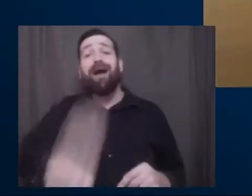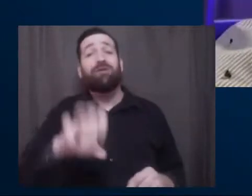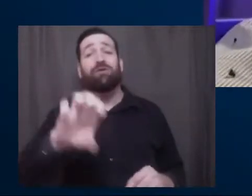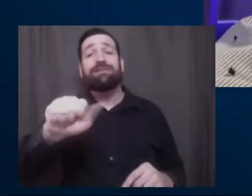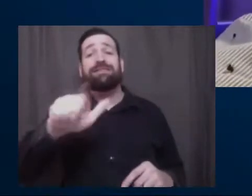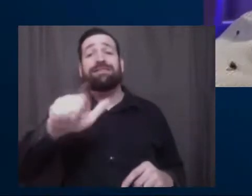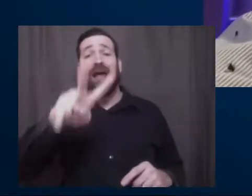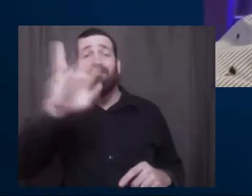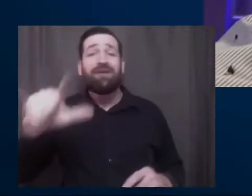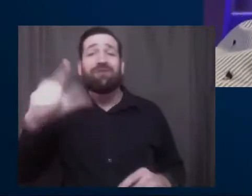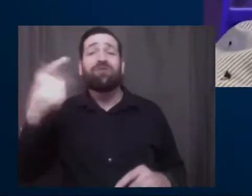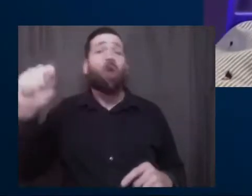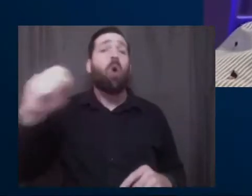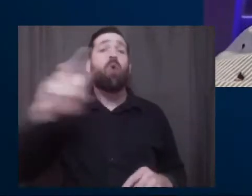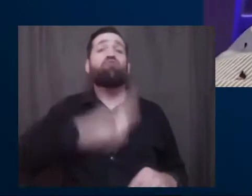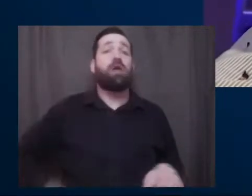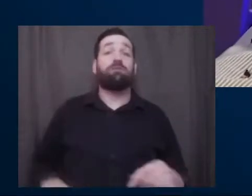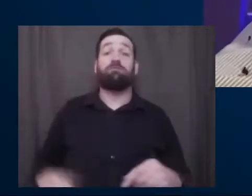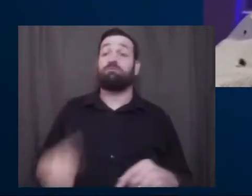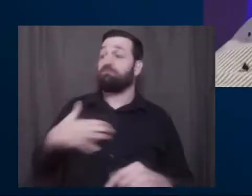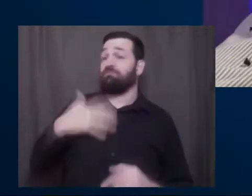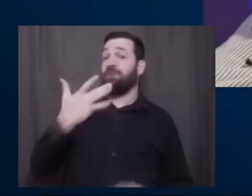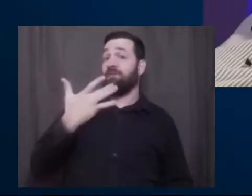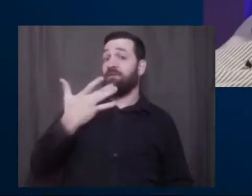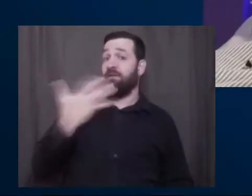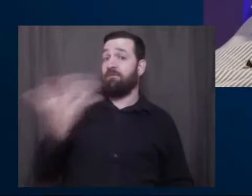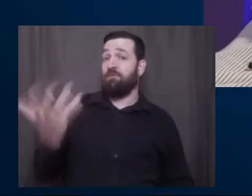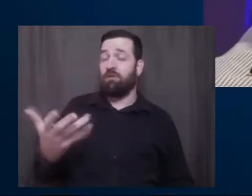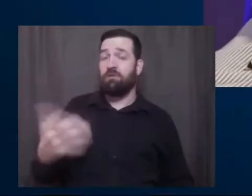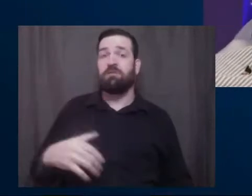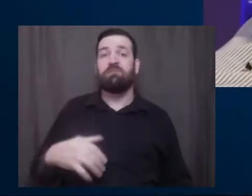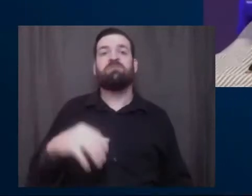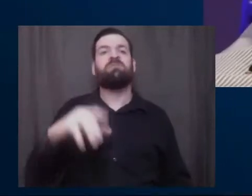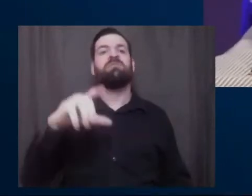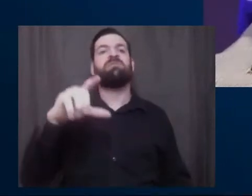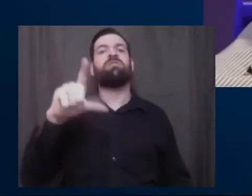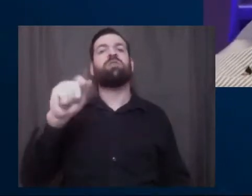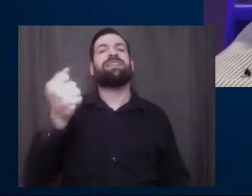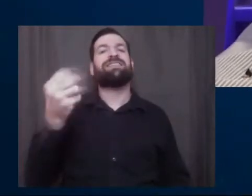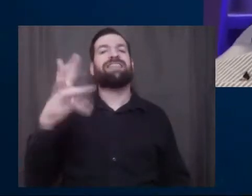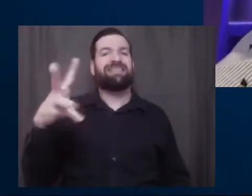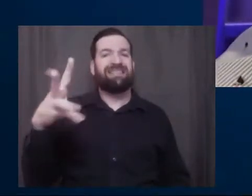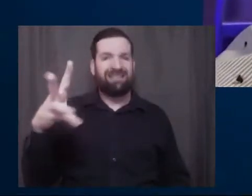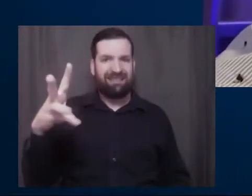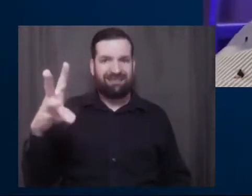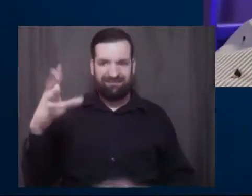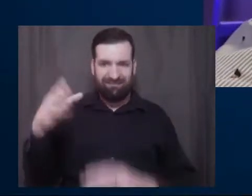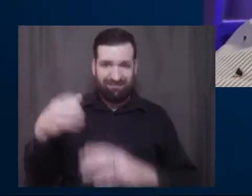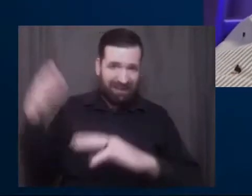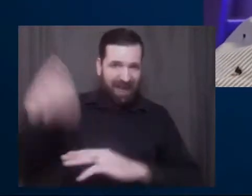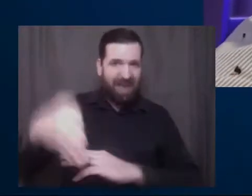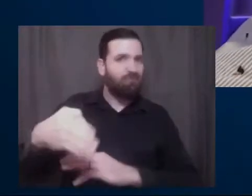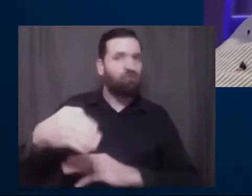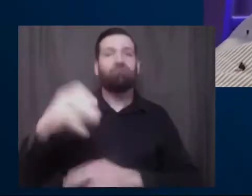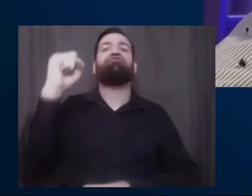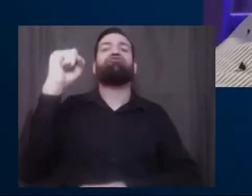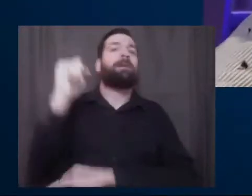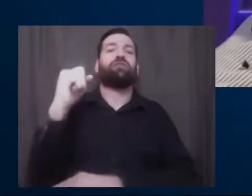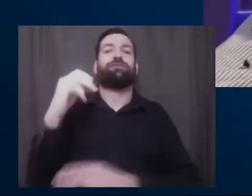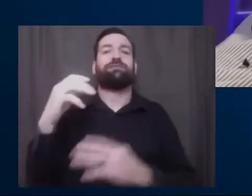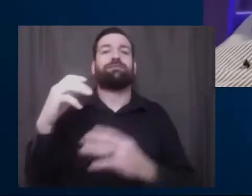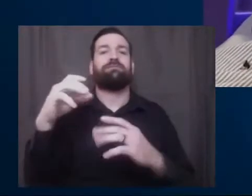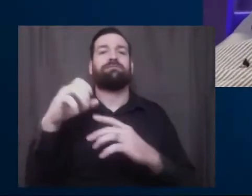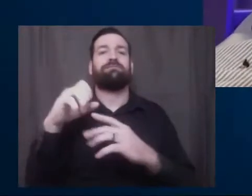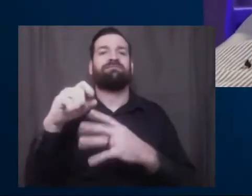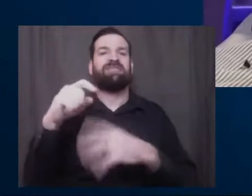Royals! So my favorite Royals memory was back in 2016, right after the championship season. My pastor and like 3 of